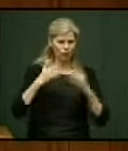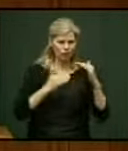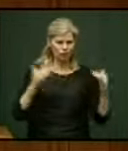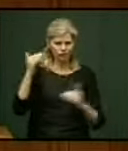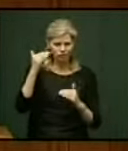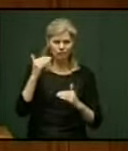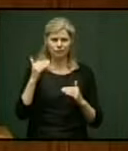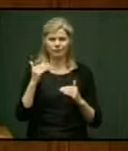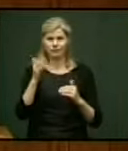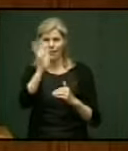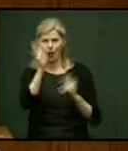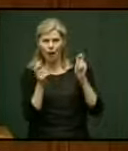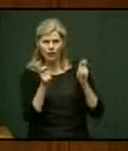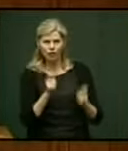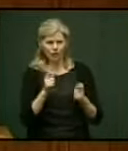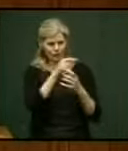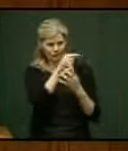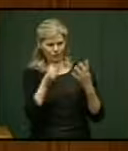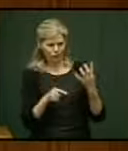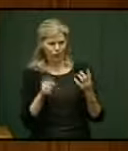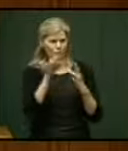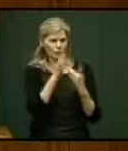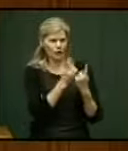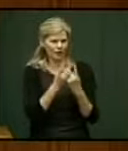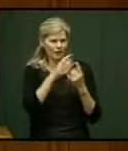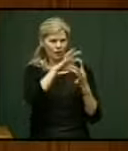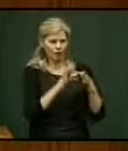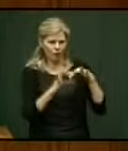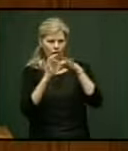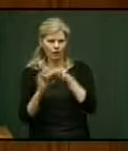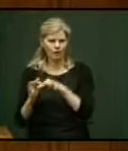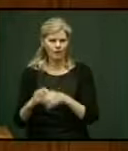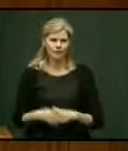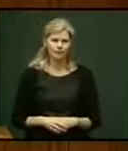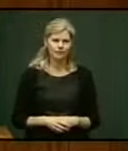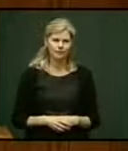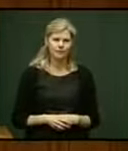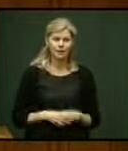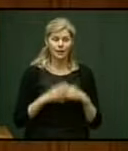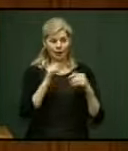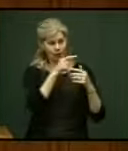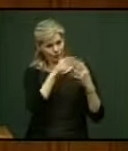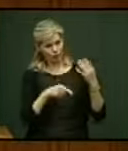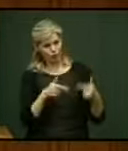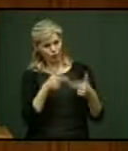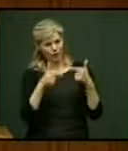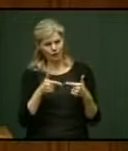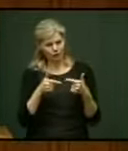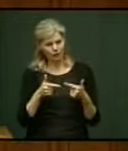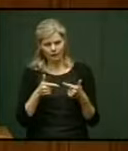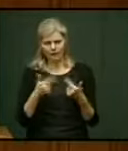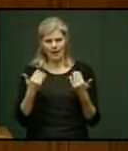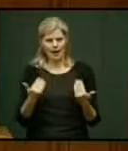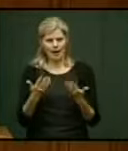ones, and they are all interrelated. The flip side of these challenges is that we have an opportunity to approach